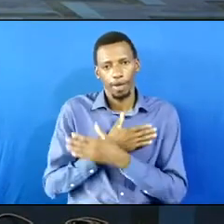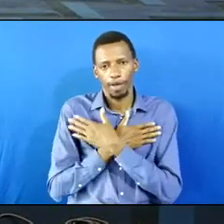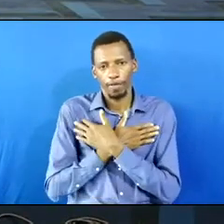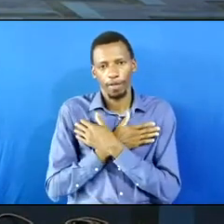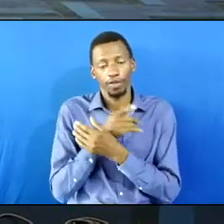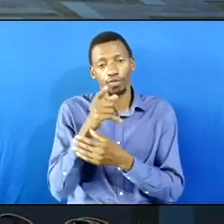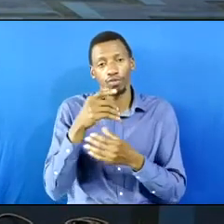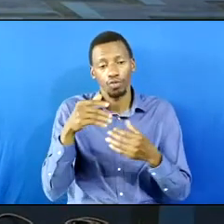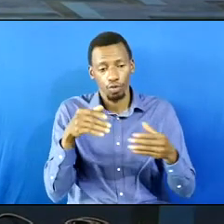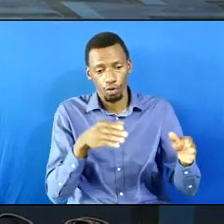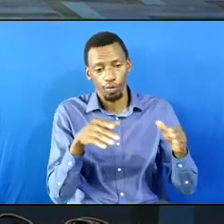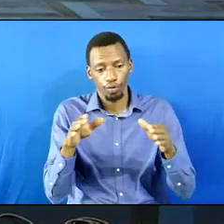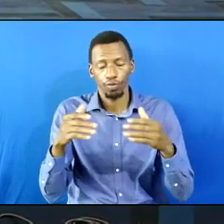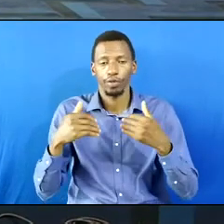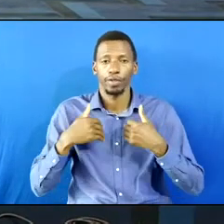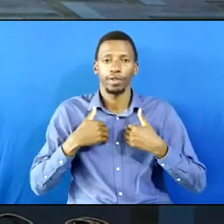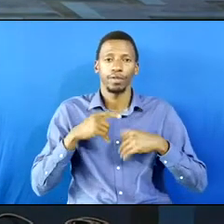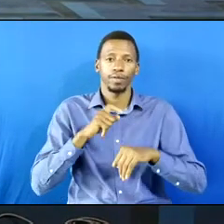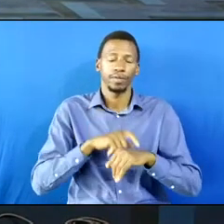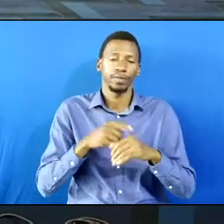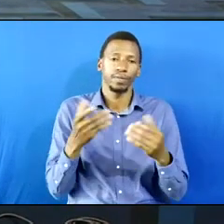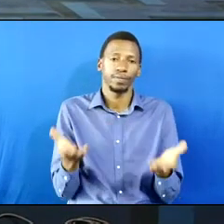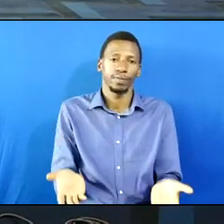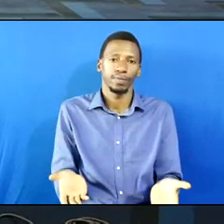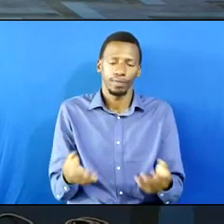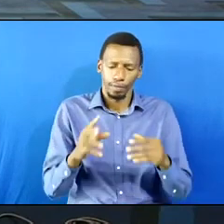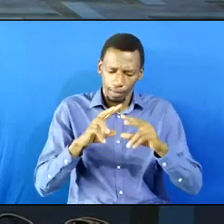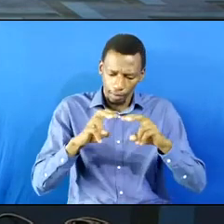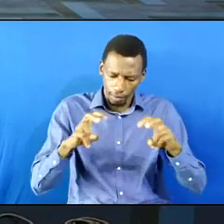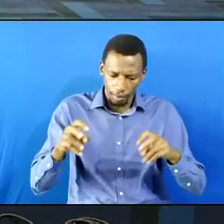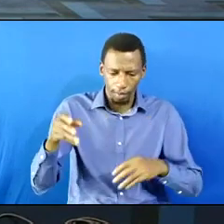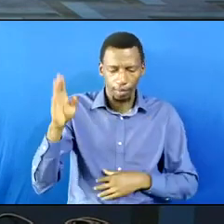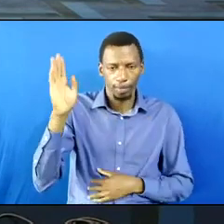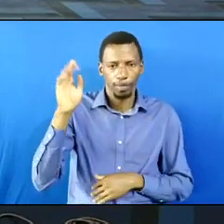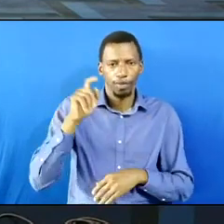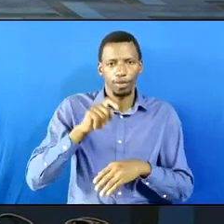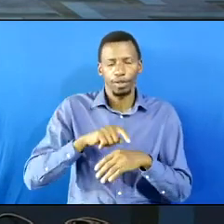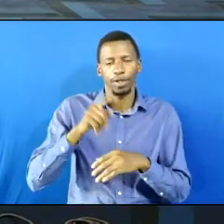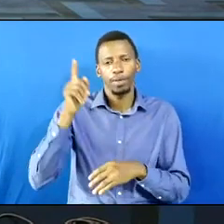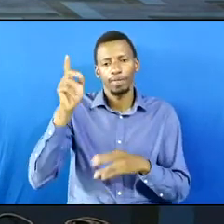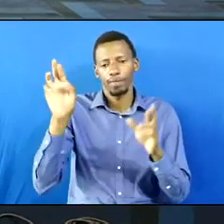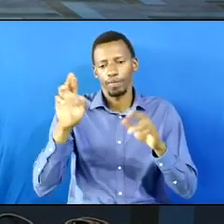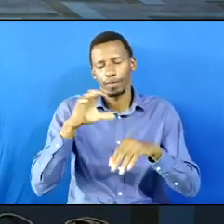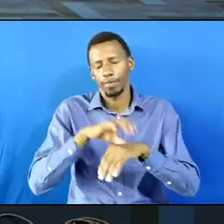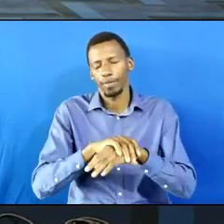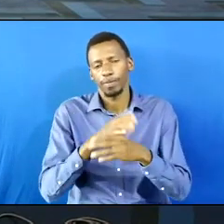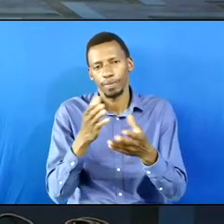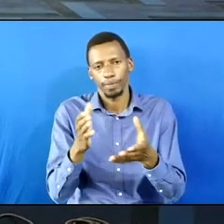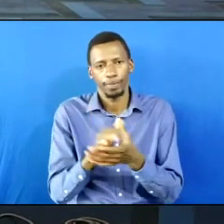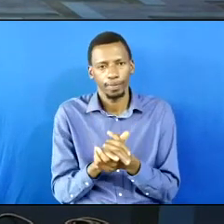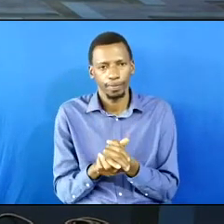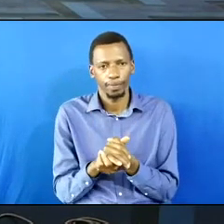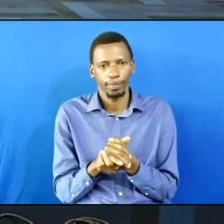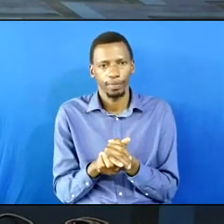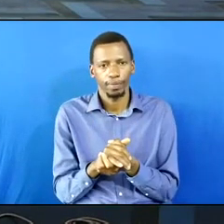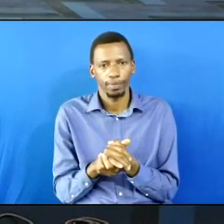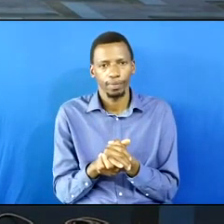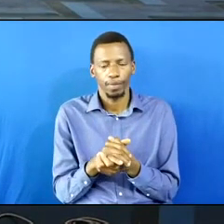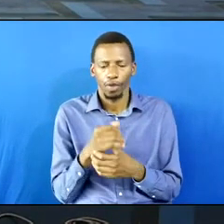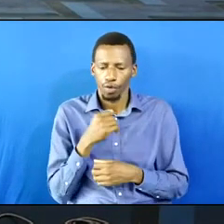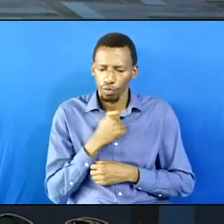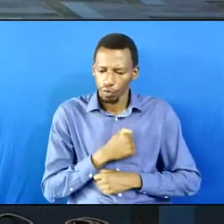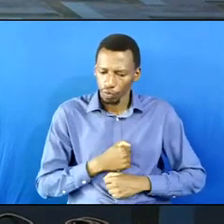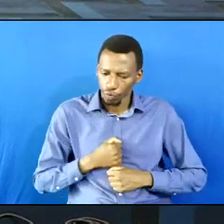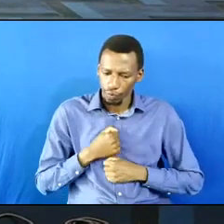have an opportunity to seek him while he might be found. To